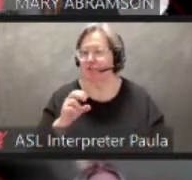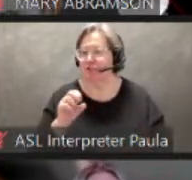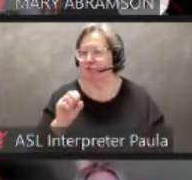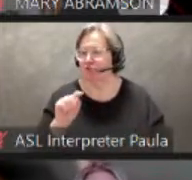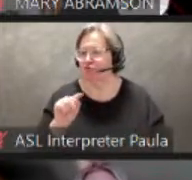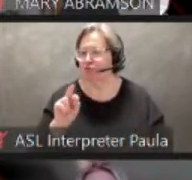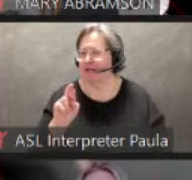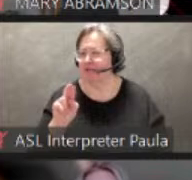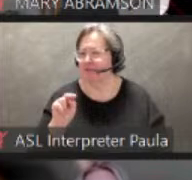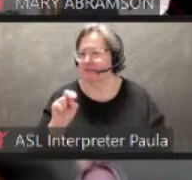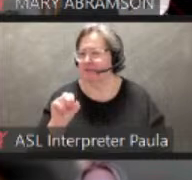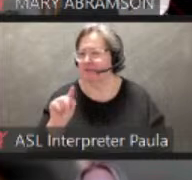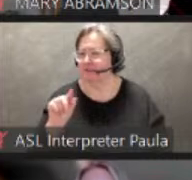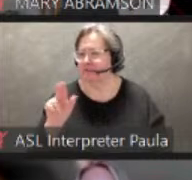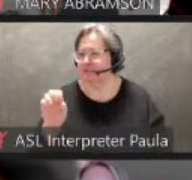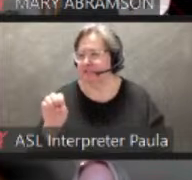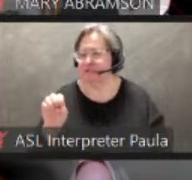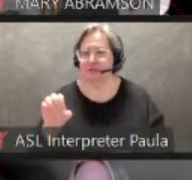And